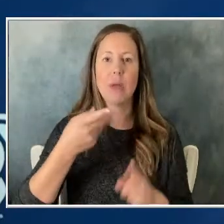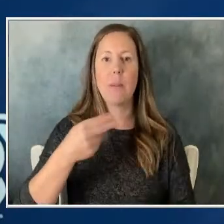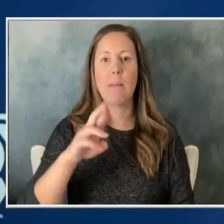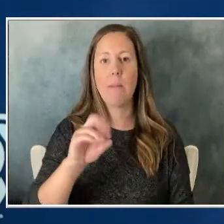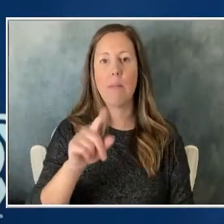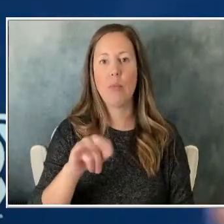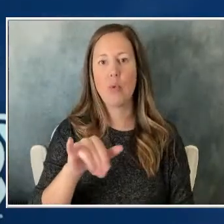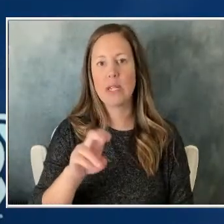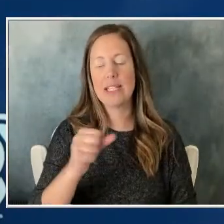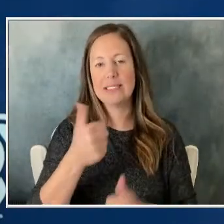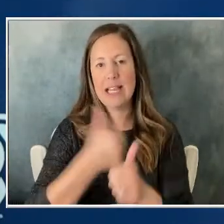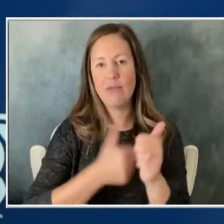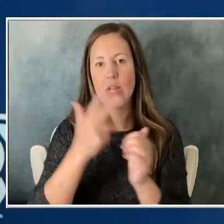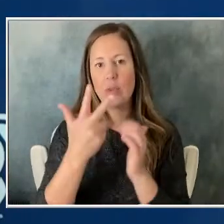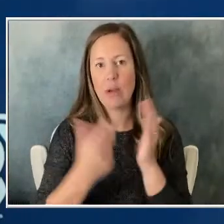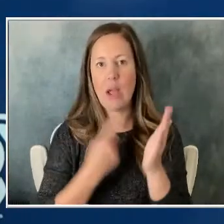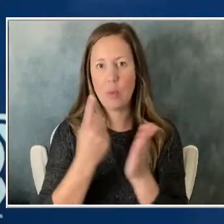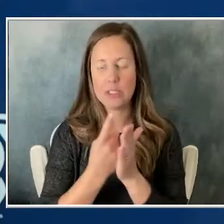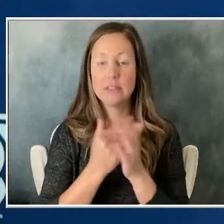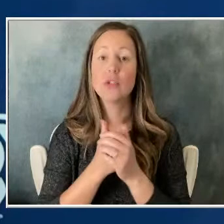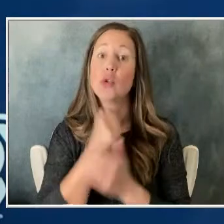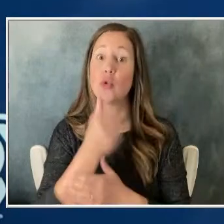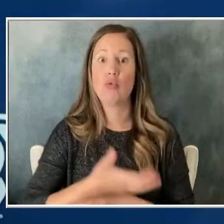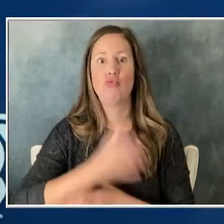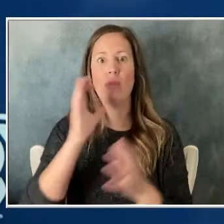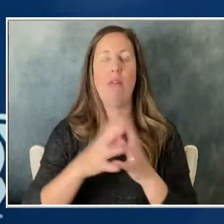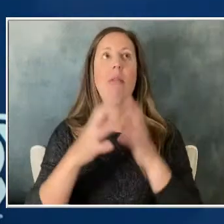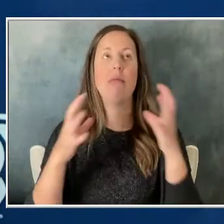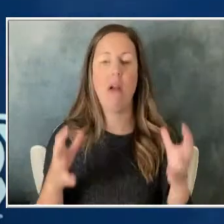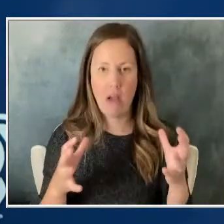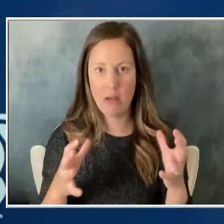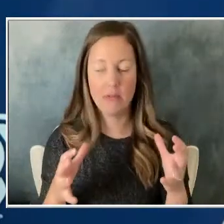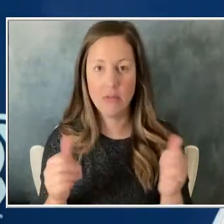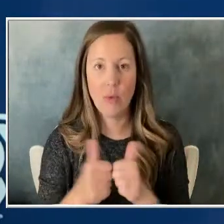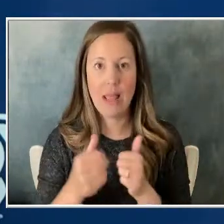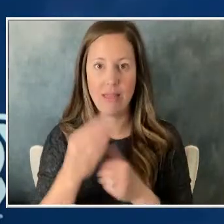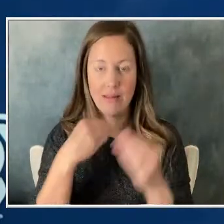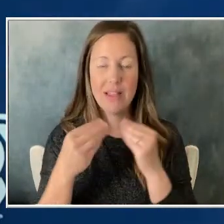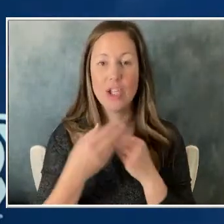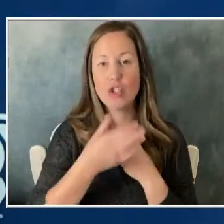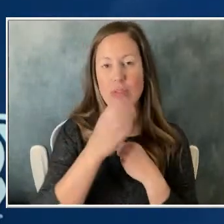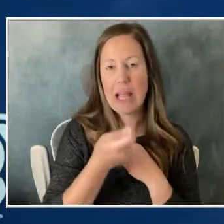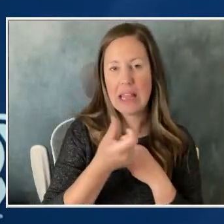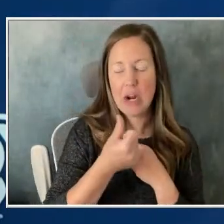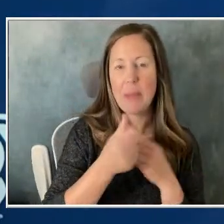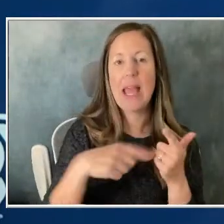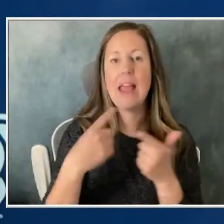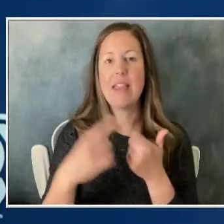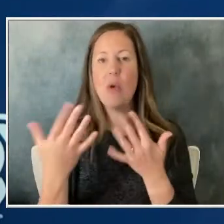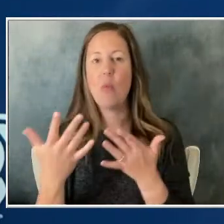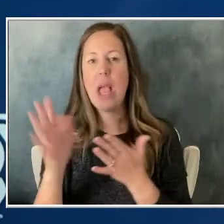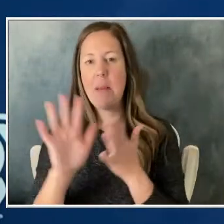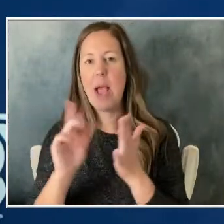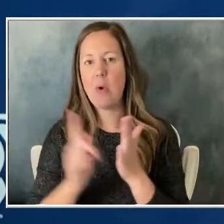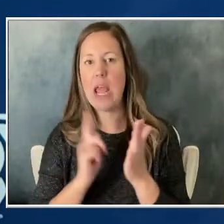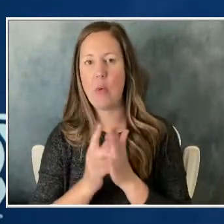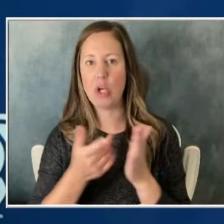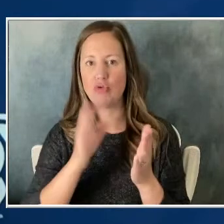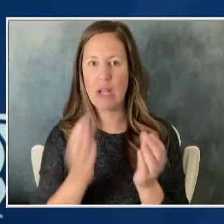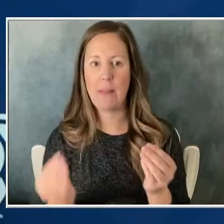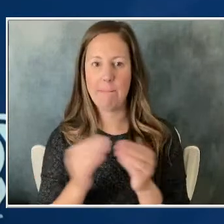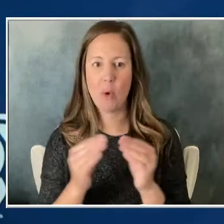lot of fluids with each meal. You want to drink a little bit and then wait about an hour and drink more fluids. So she goes. We